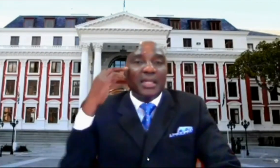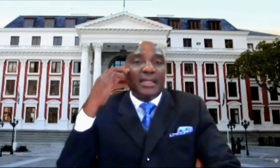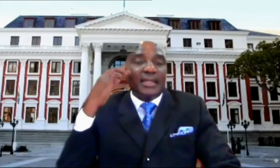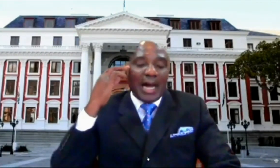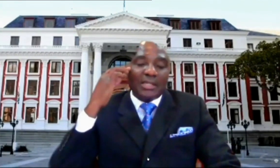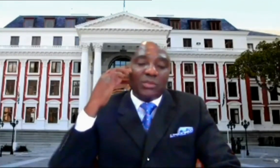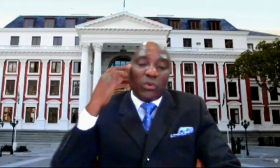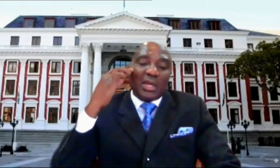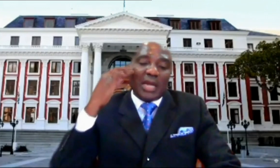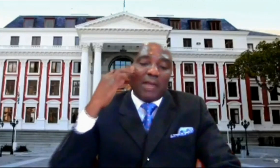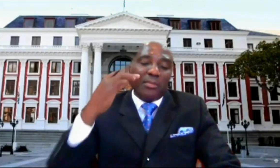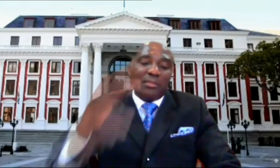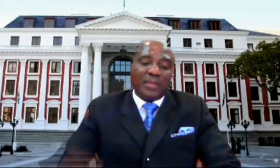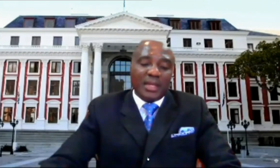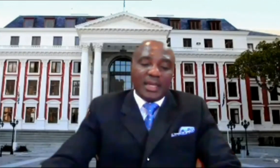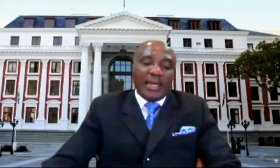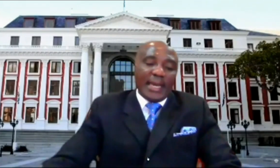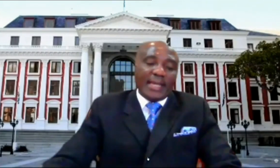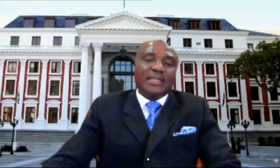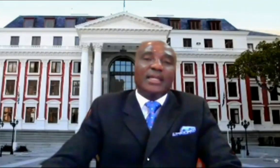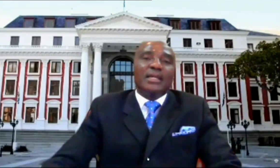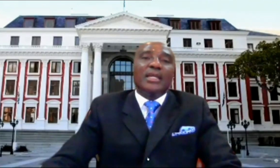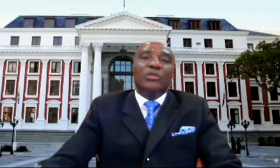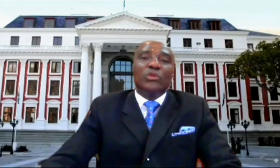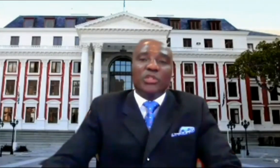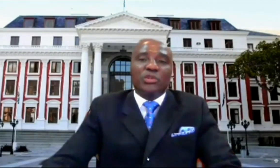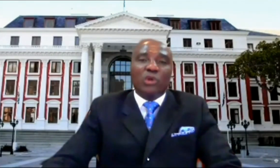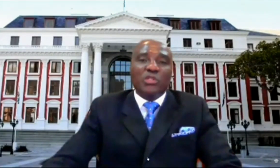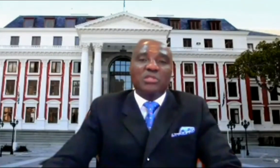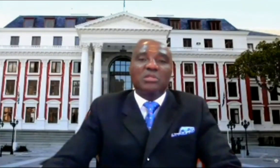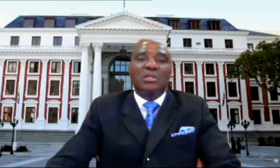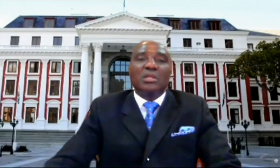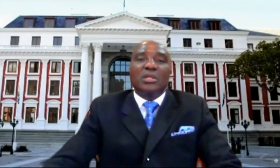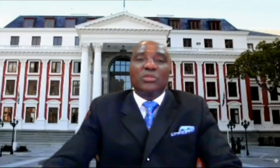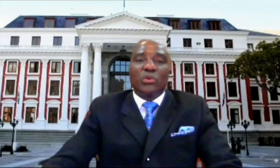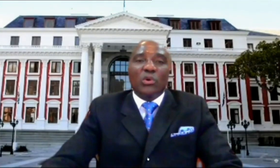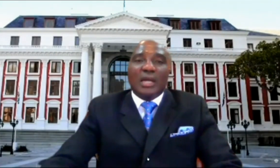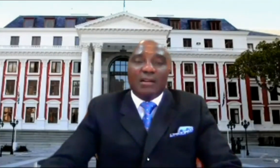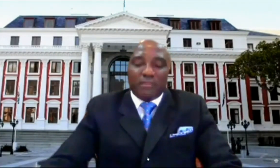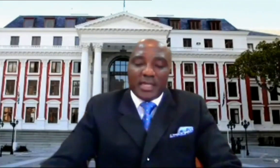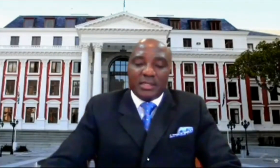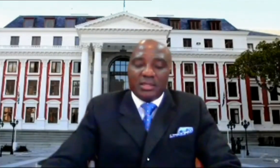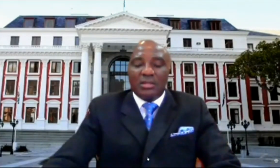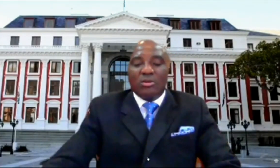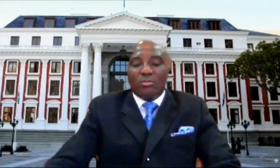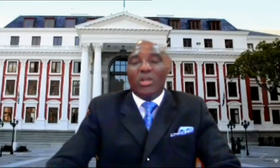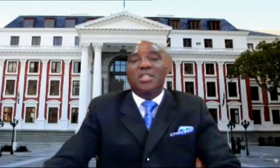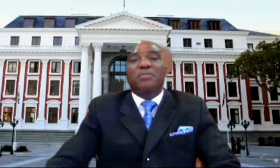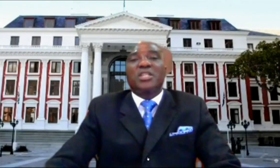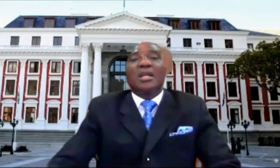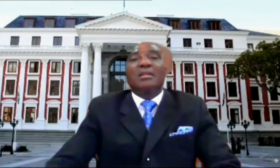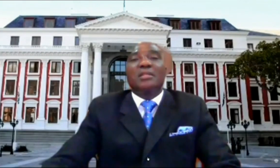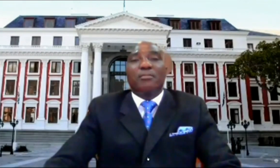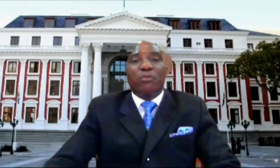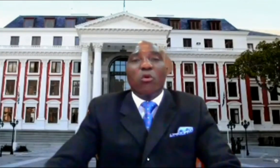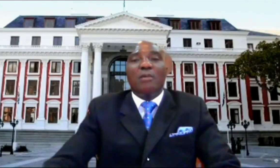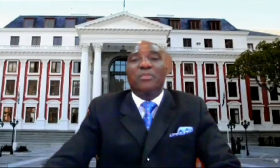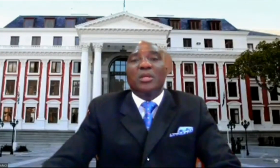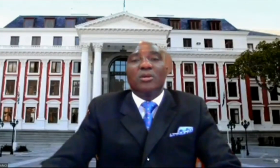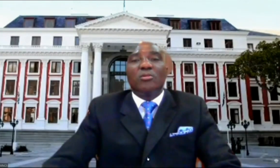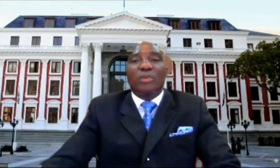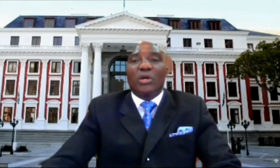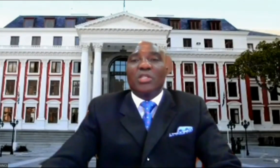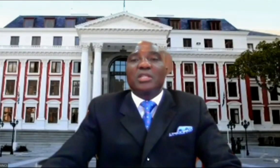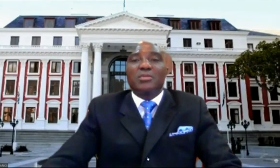revenue. That will come at a huge cost to government, more especially the